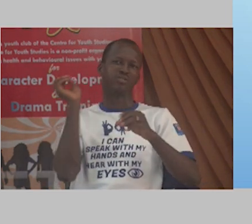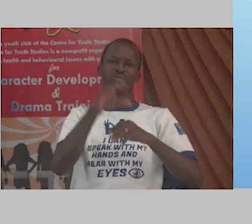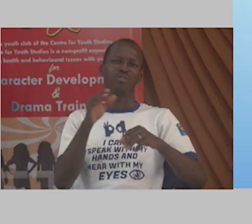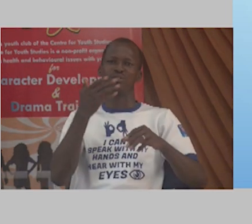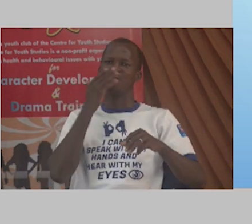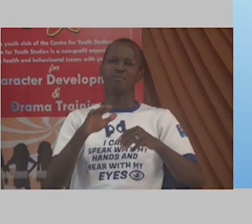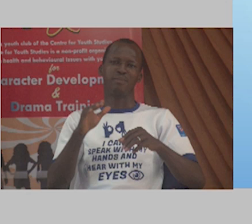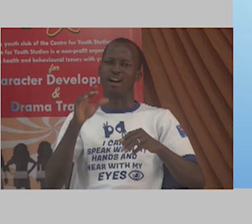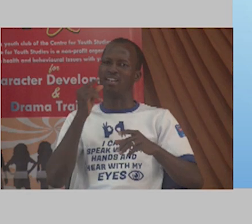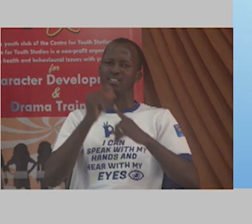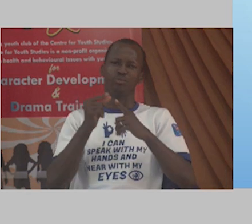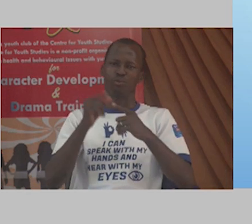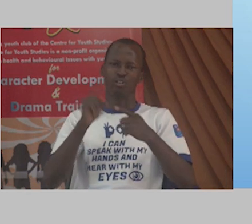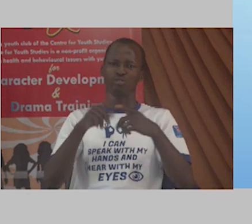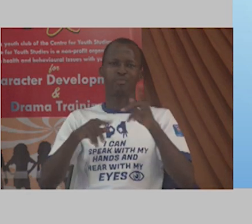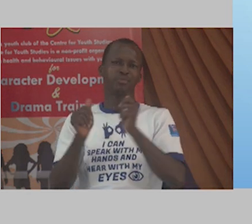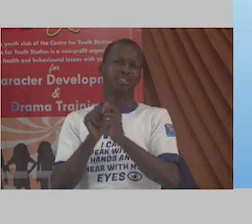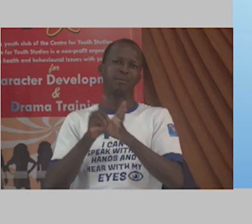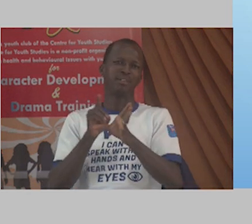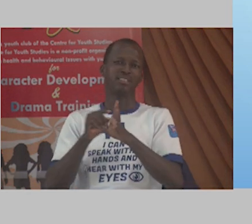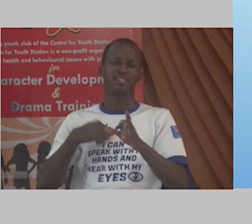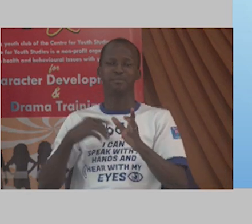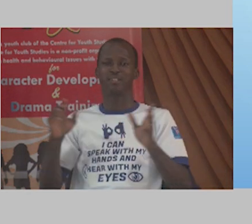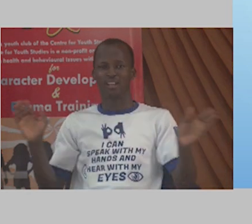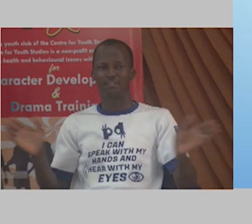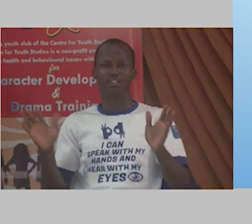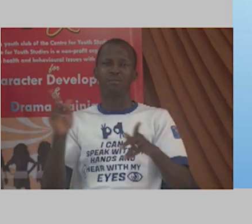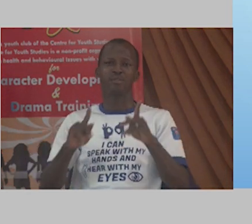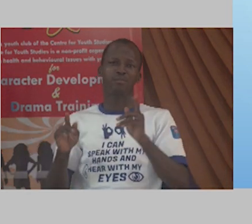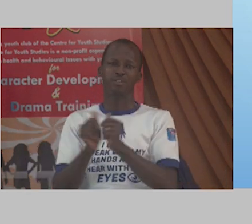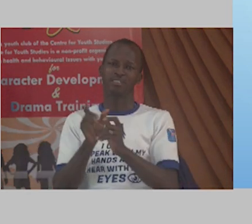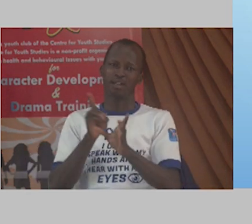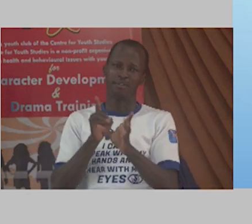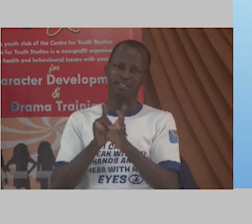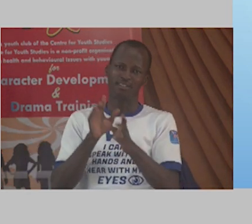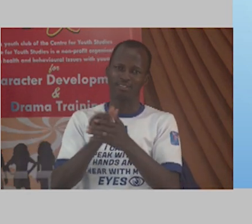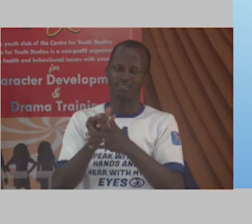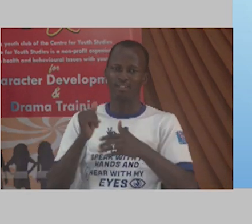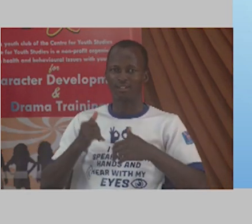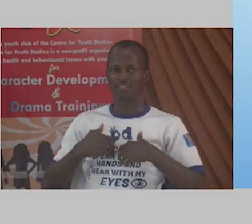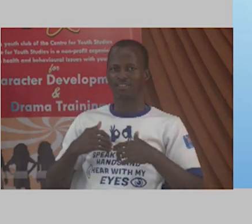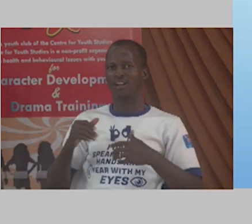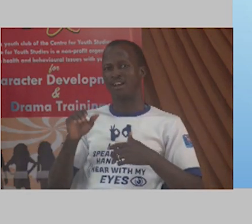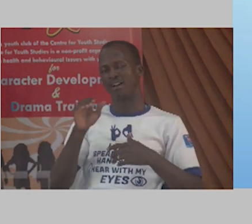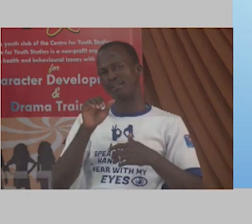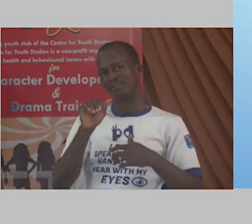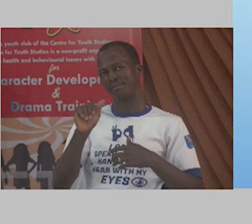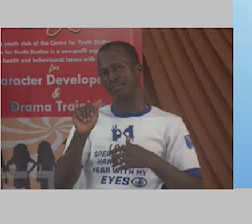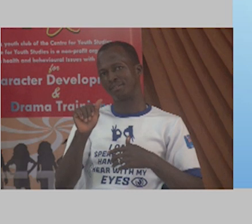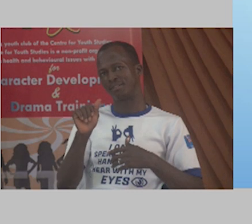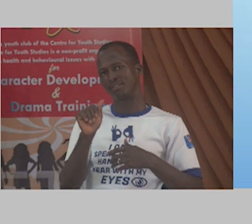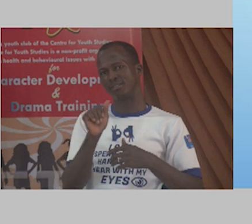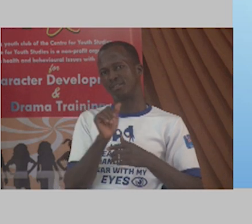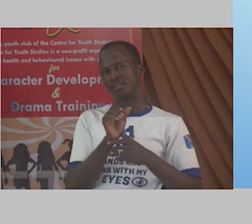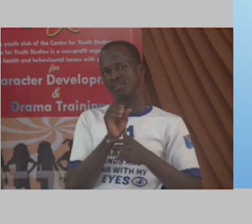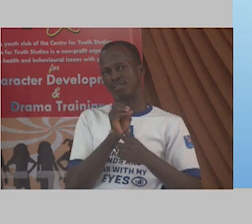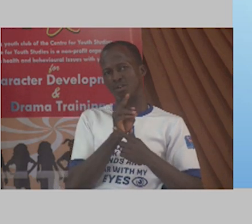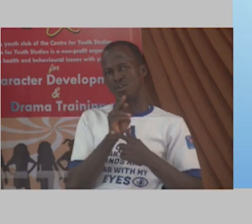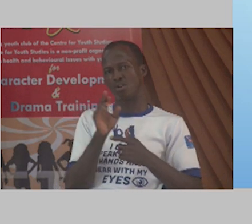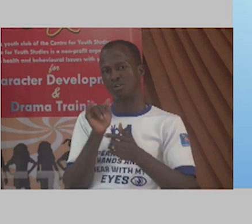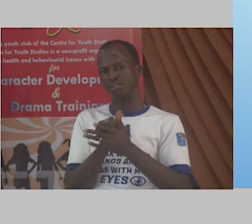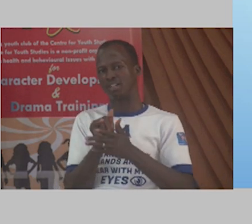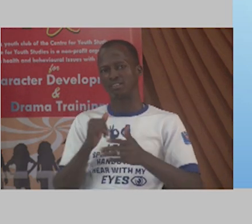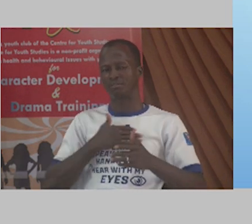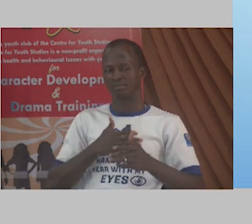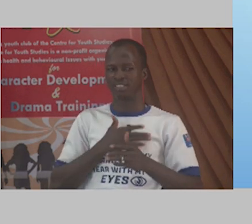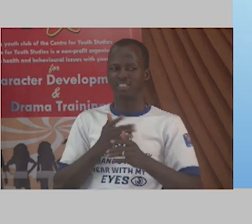with disabilities. And when talking with a person with disability that has an aid or a guide, please